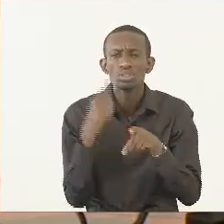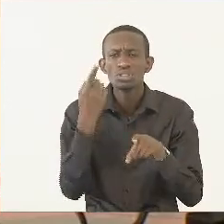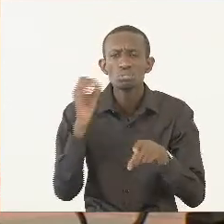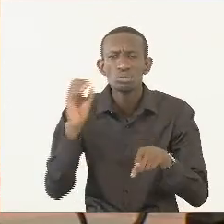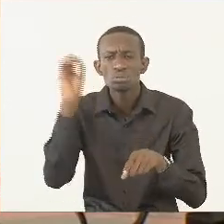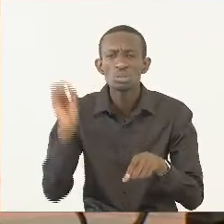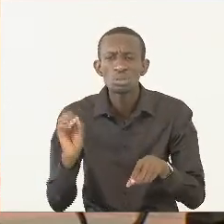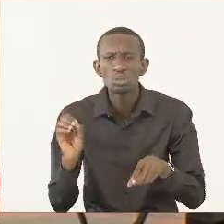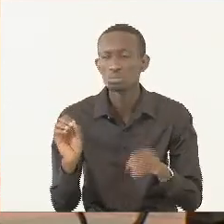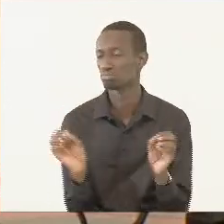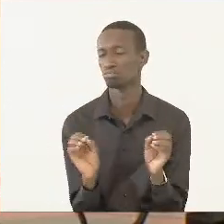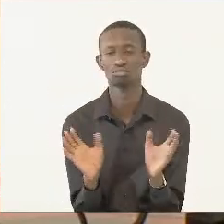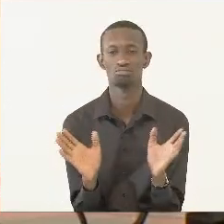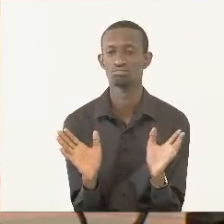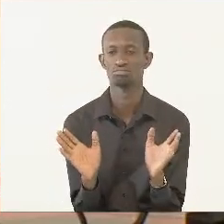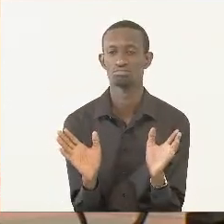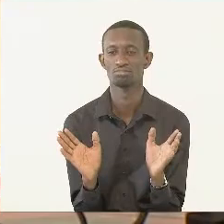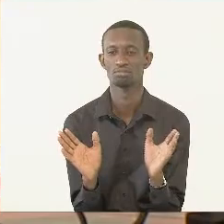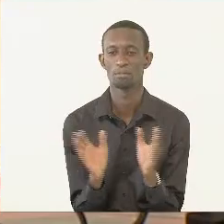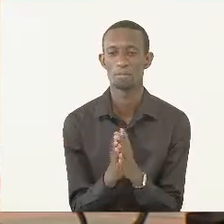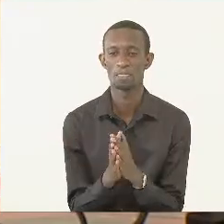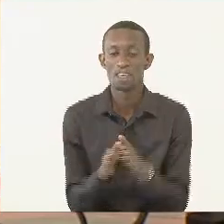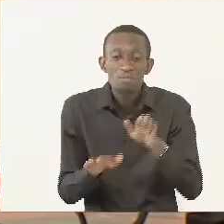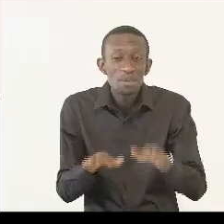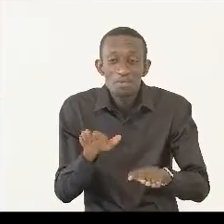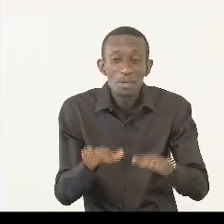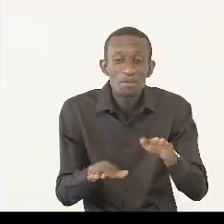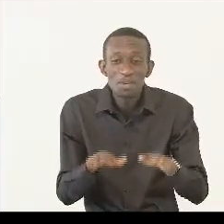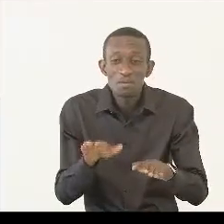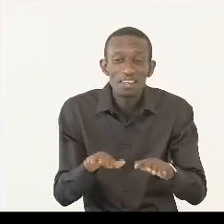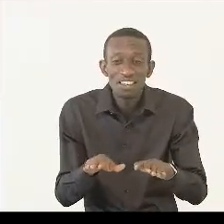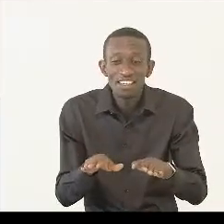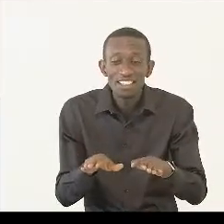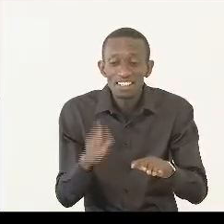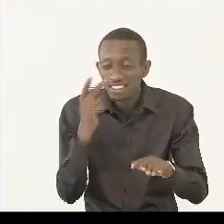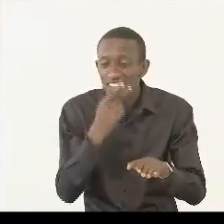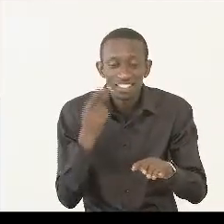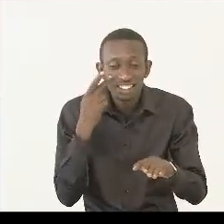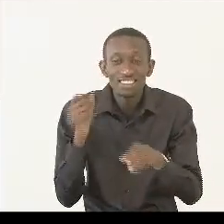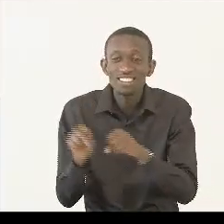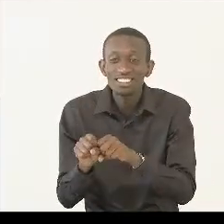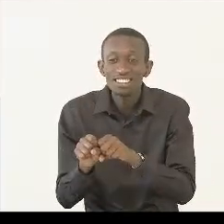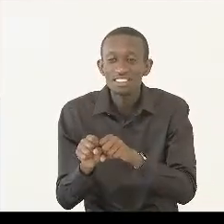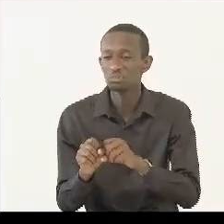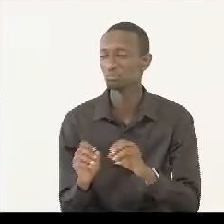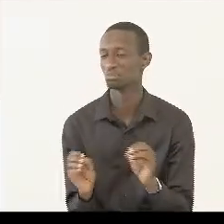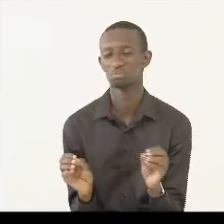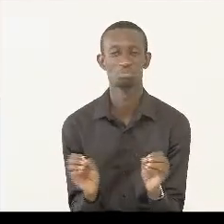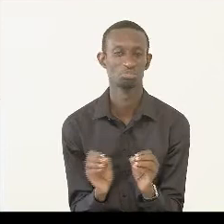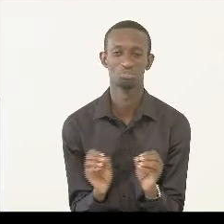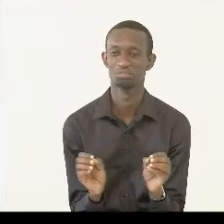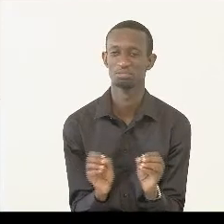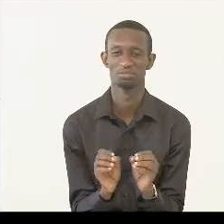And there is no way my foot is identical to the shoe I dress.